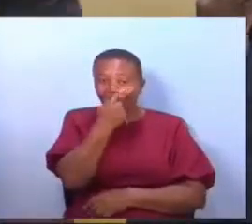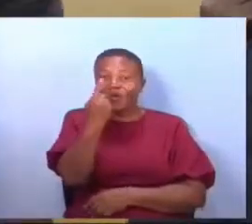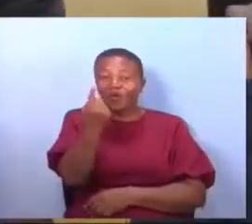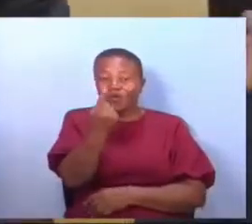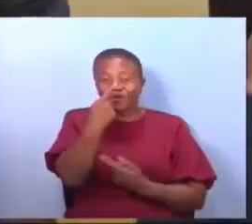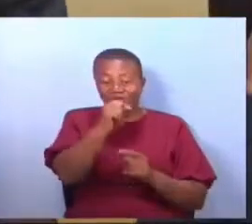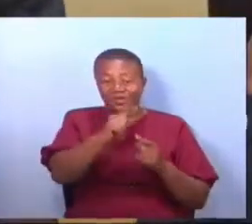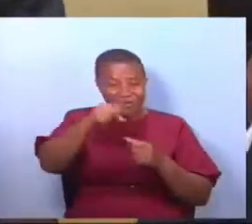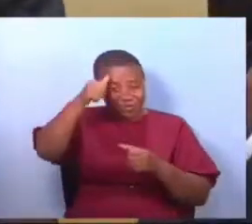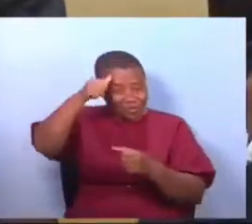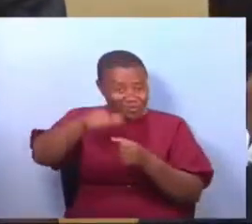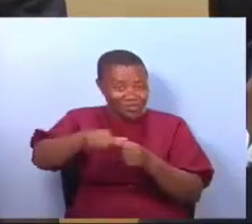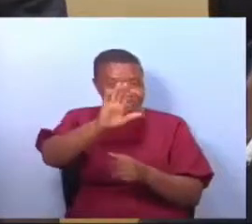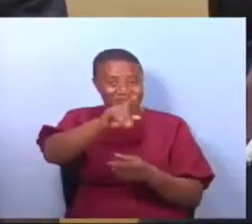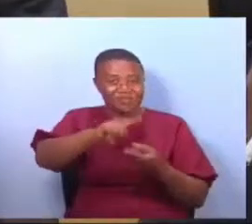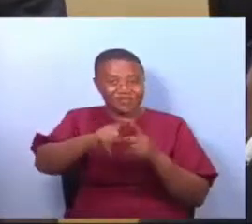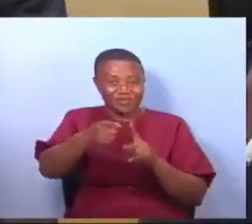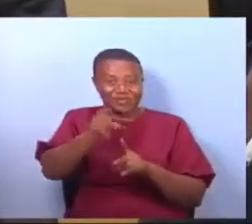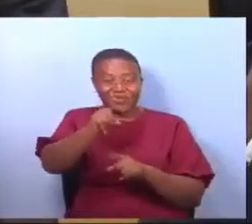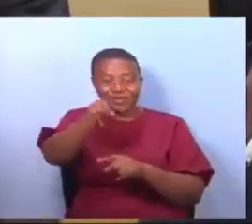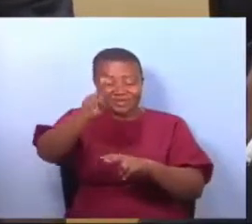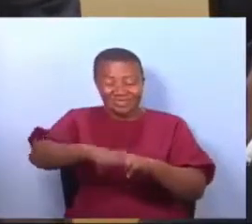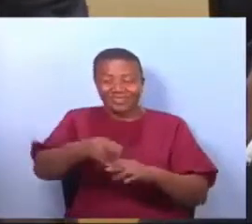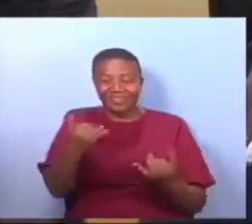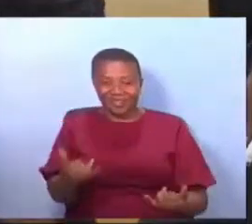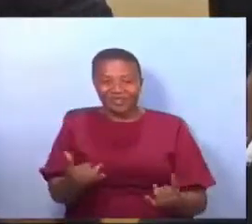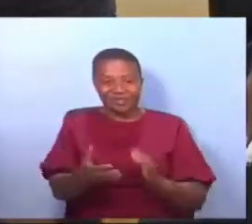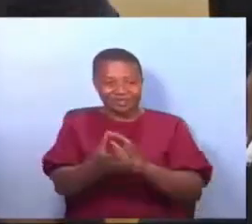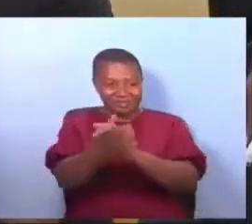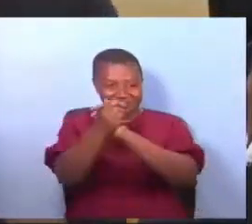them where you are now. Congrats.